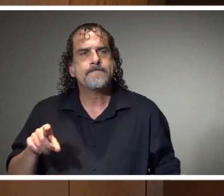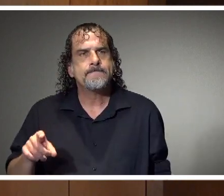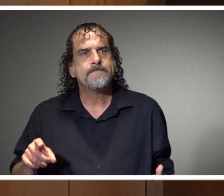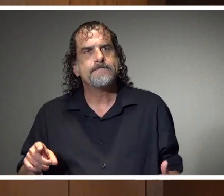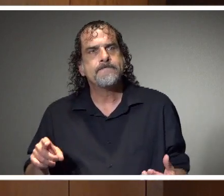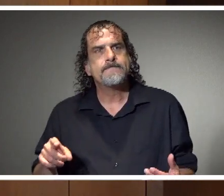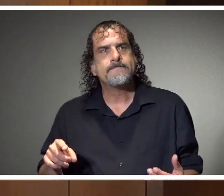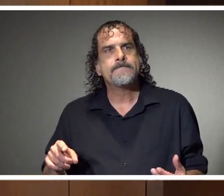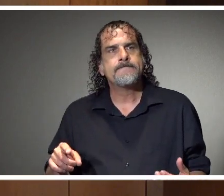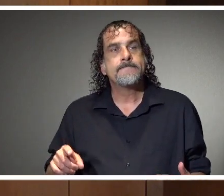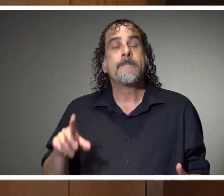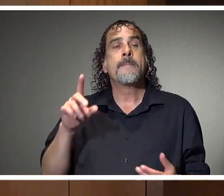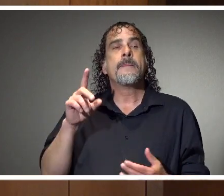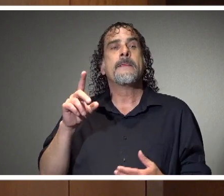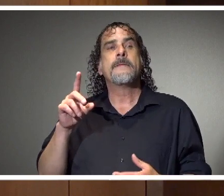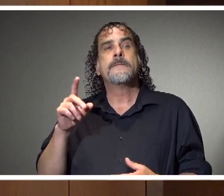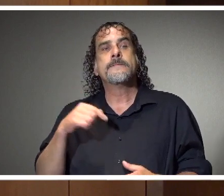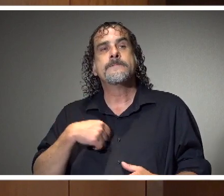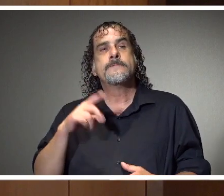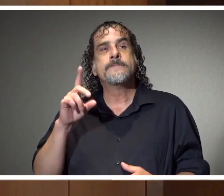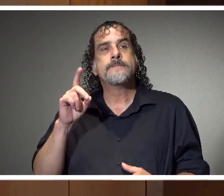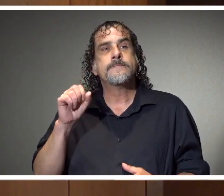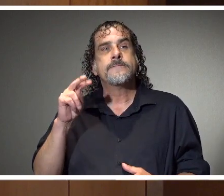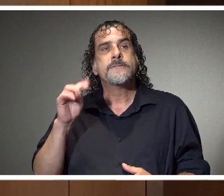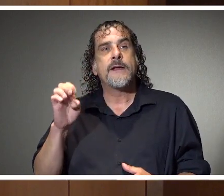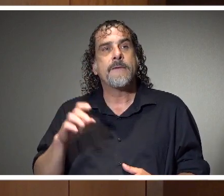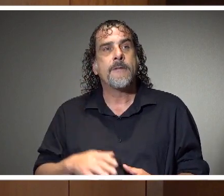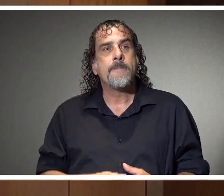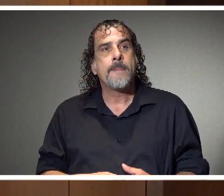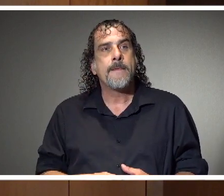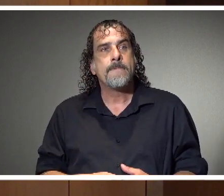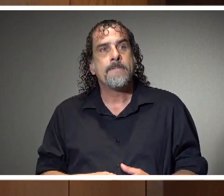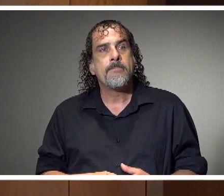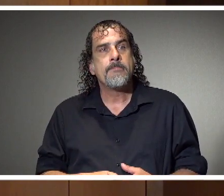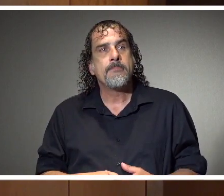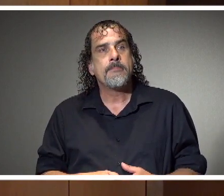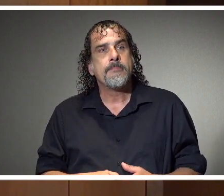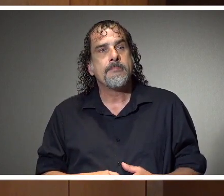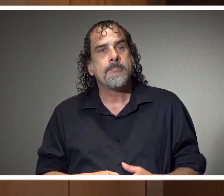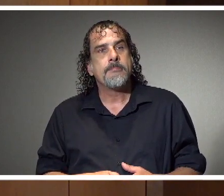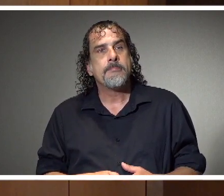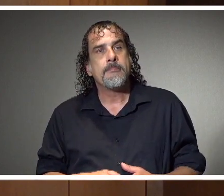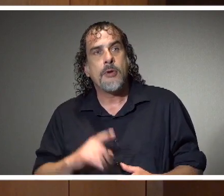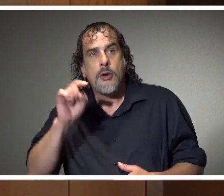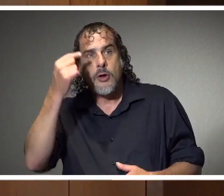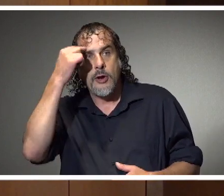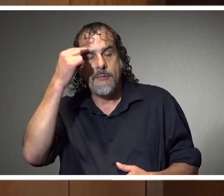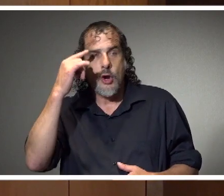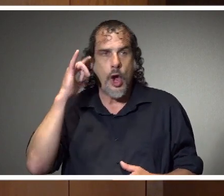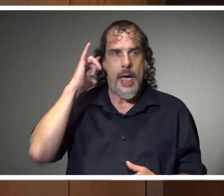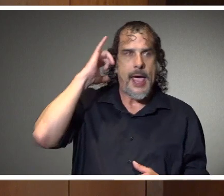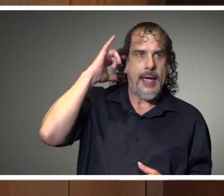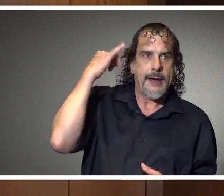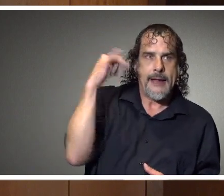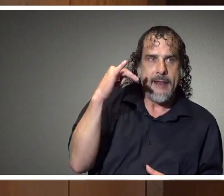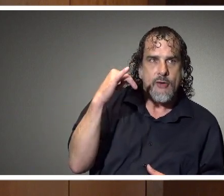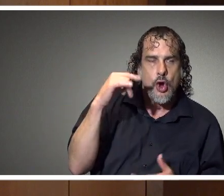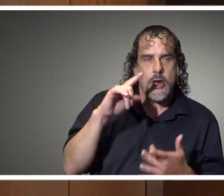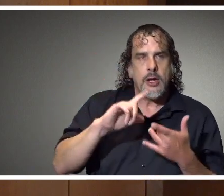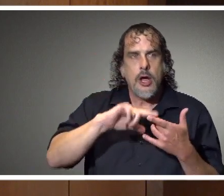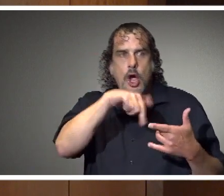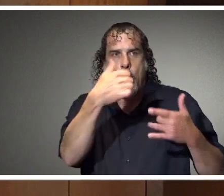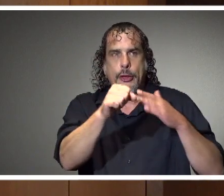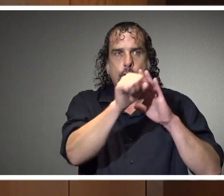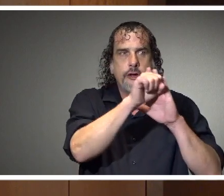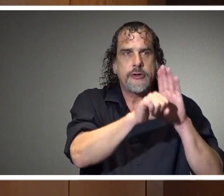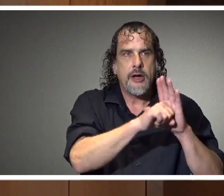Actually, Dave Elliott here. Thank you, Renee. I appreciate that. Governor, California and other states have